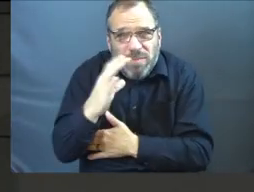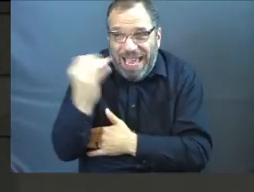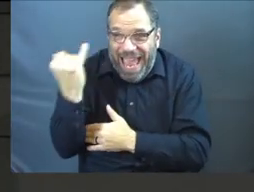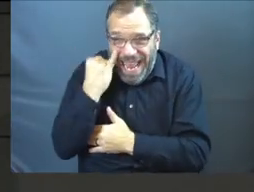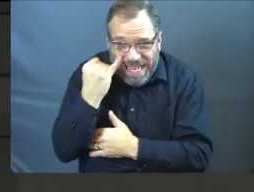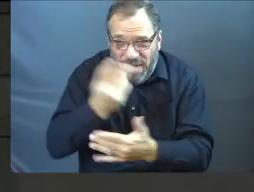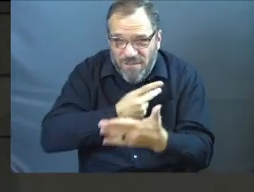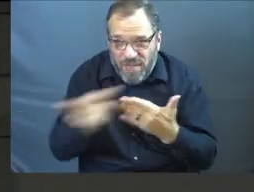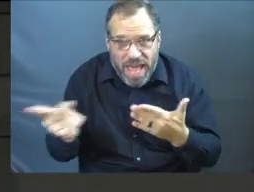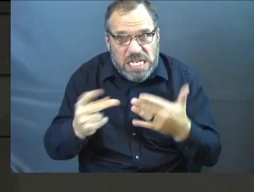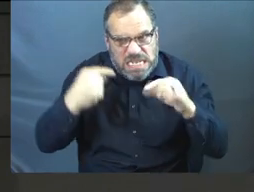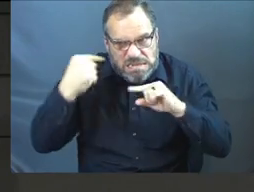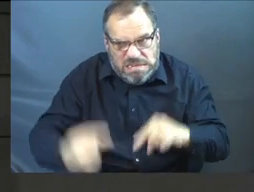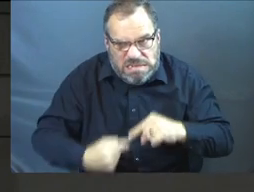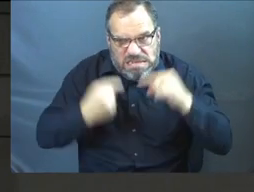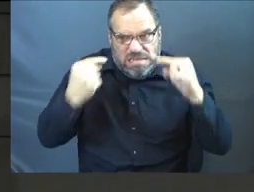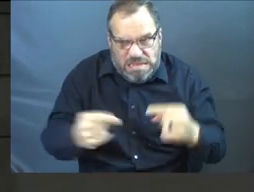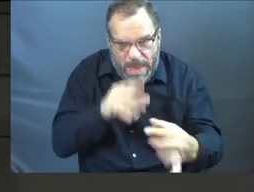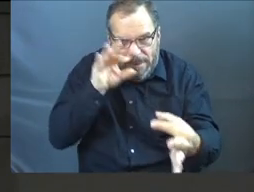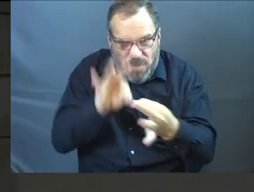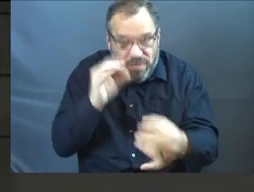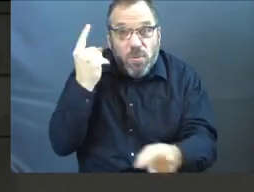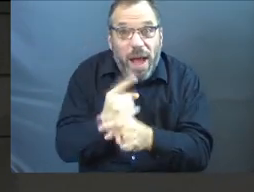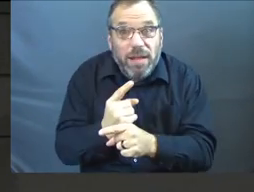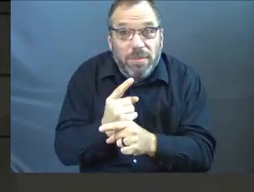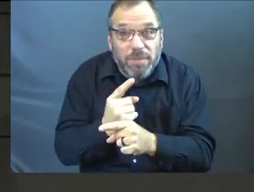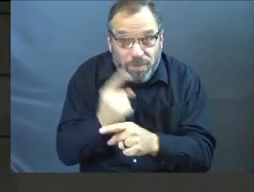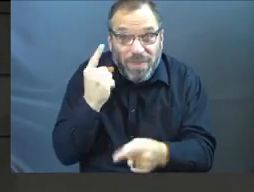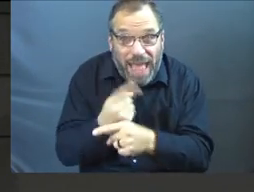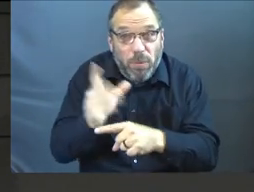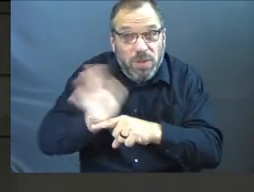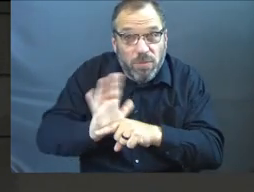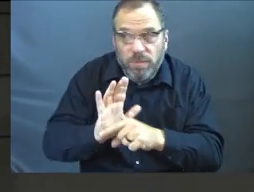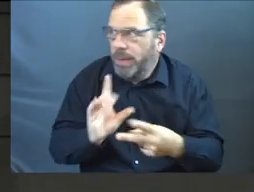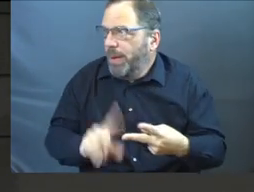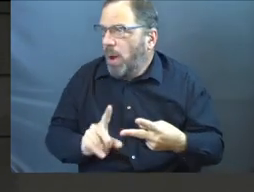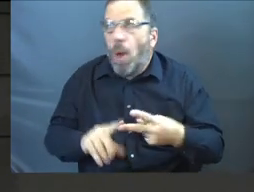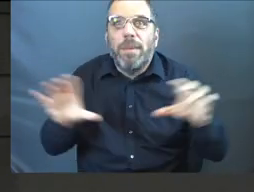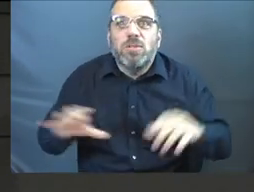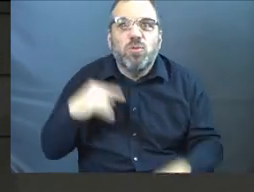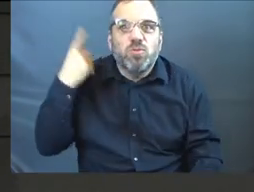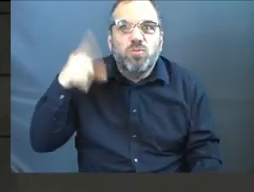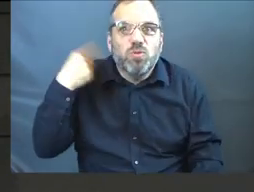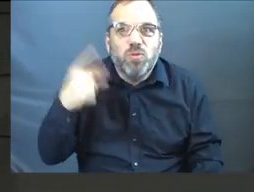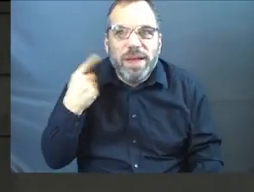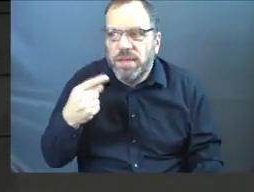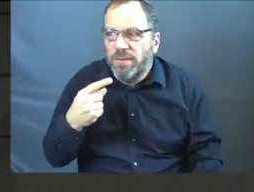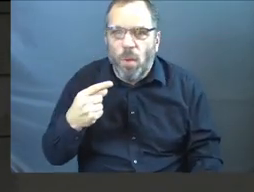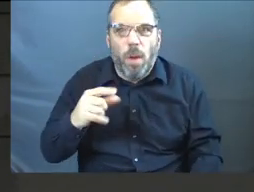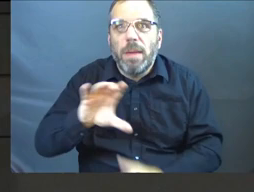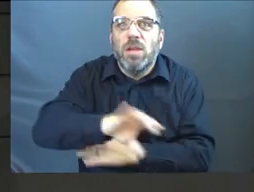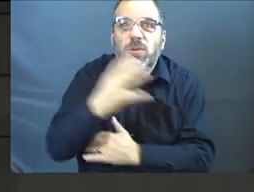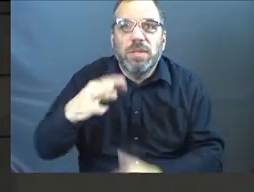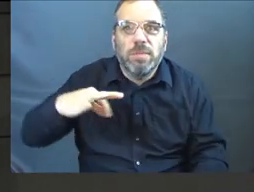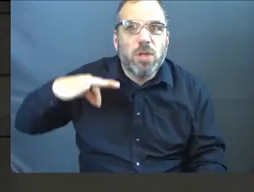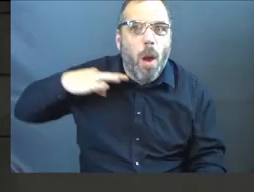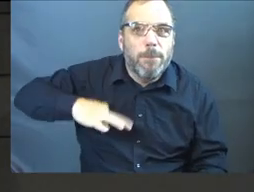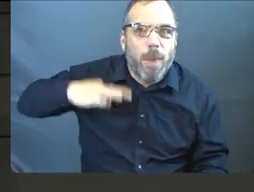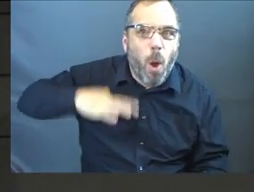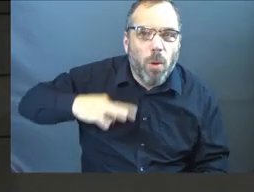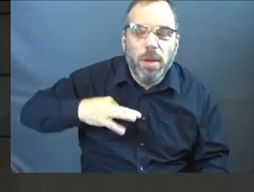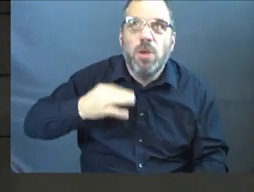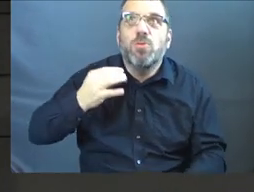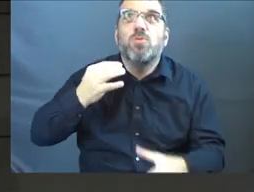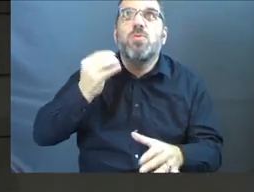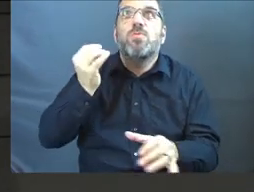things don't go right, you keep struggling until they do go right, right? Make it happen. Maybe even do some crazy stuff for a Christmas bonus here or there. You make